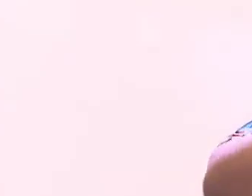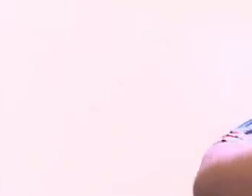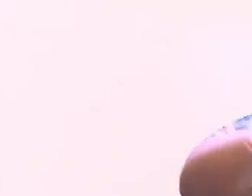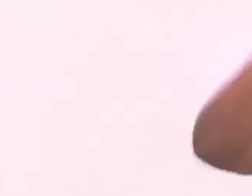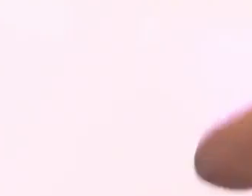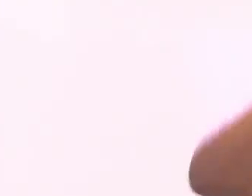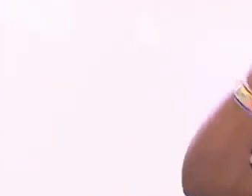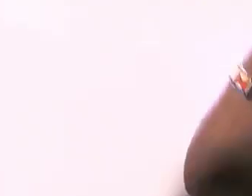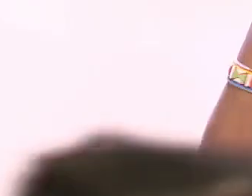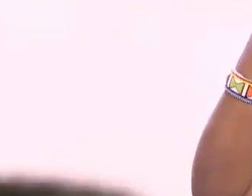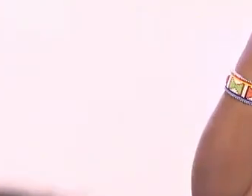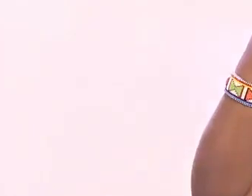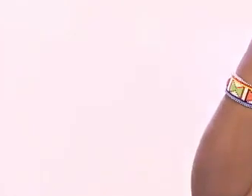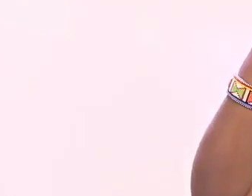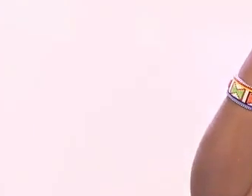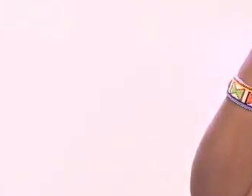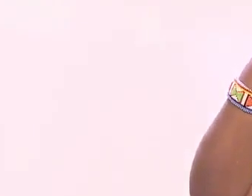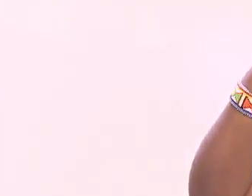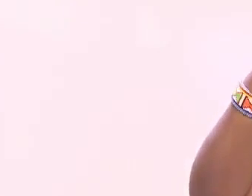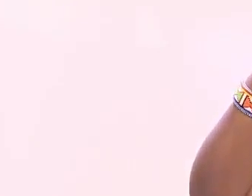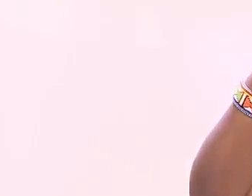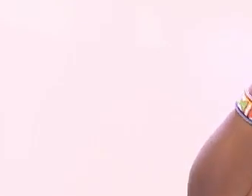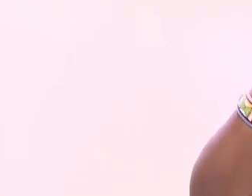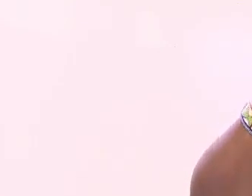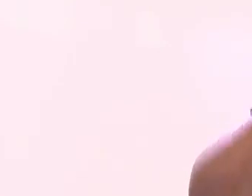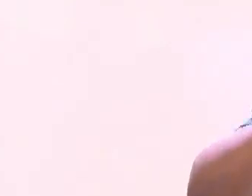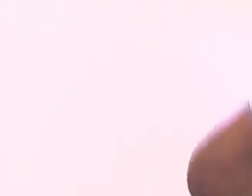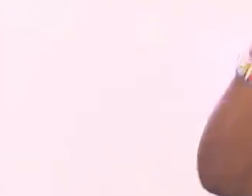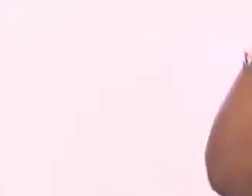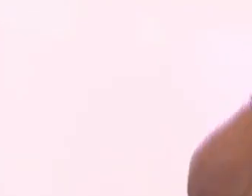And also she has a degree from